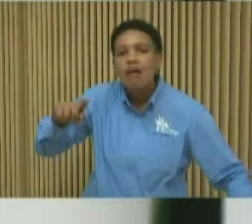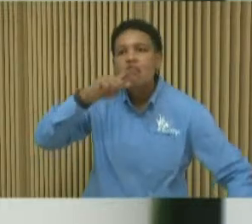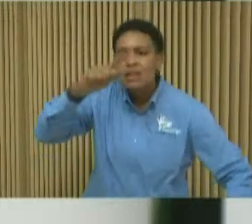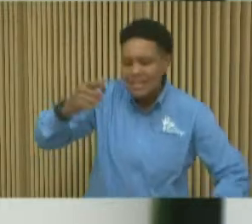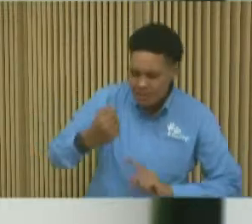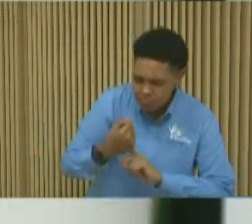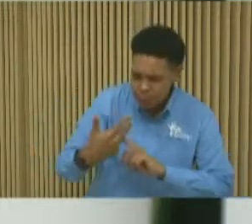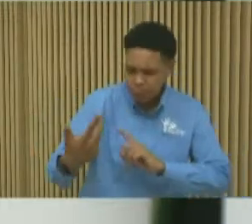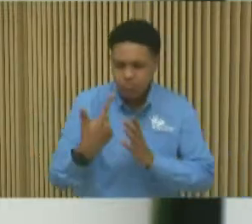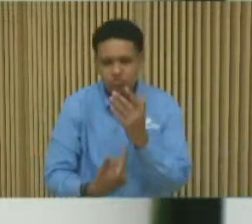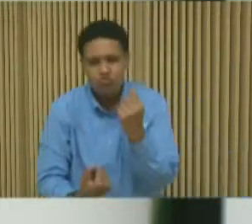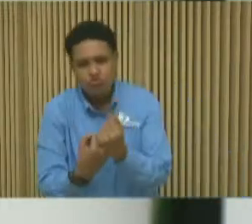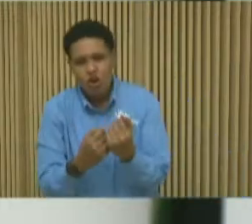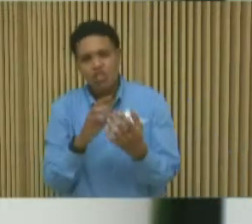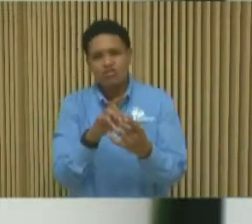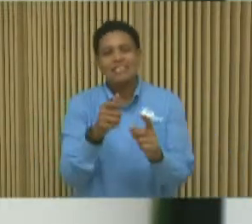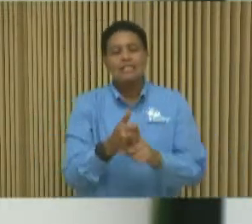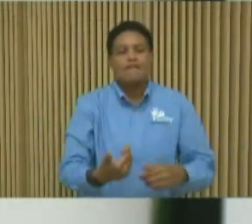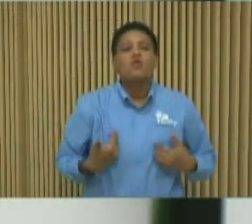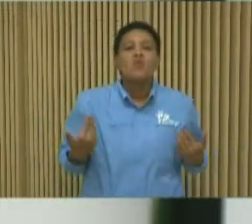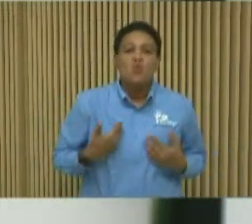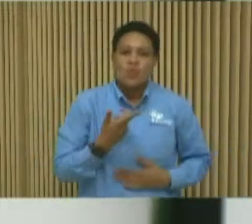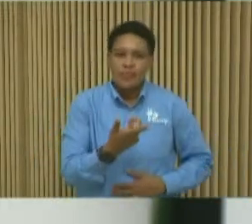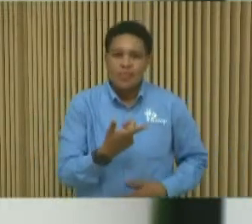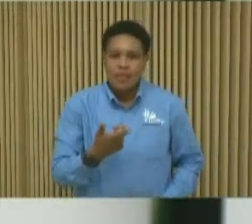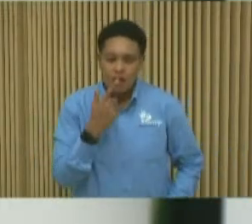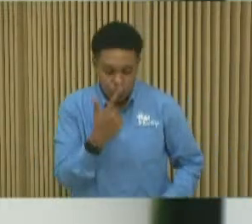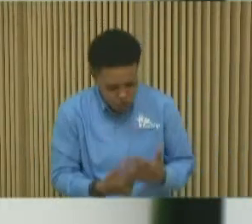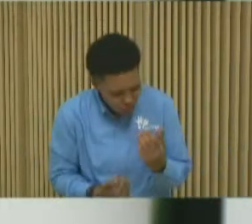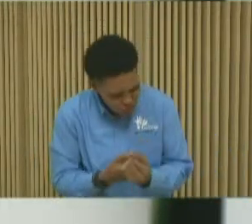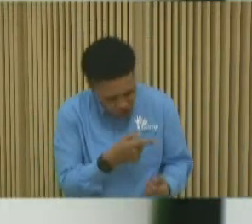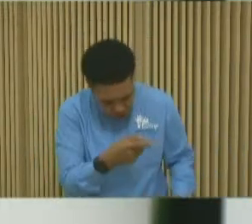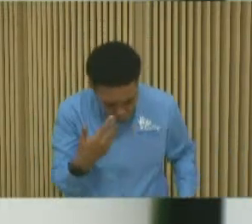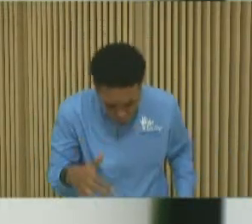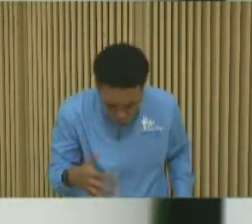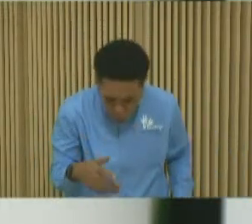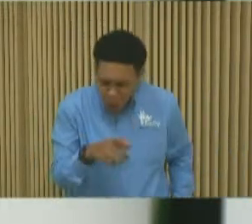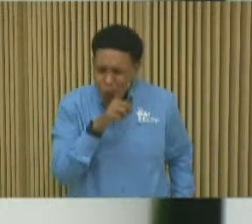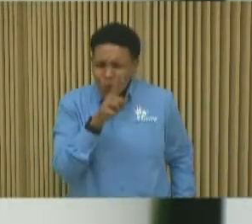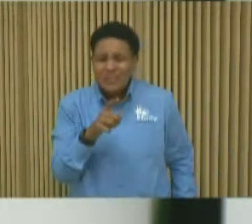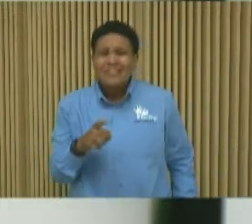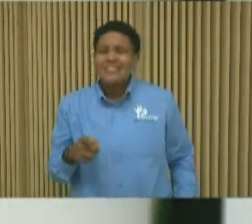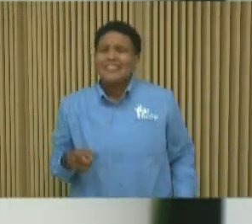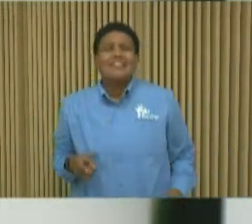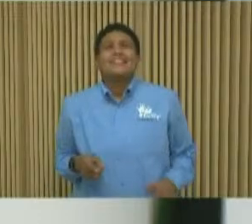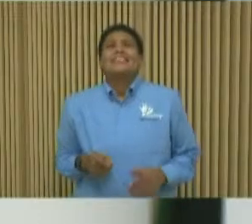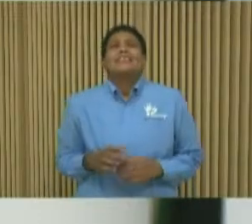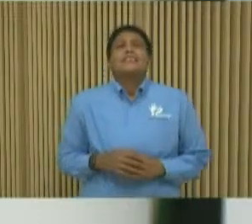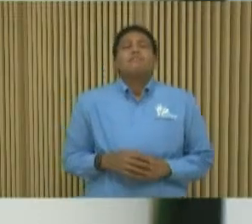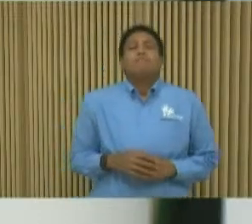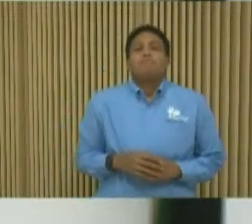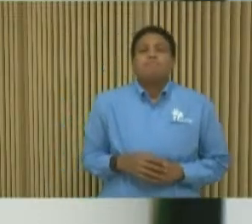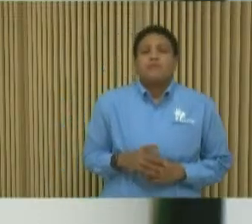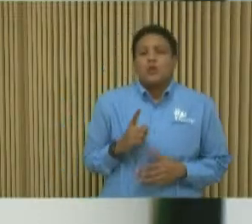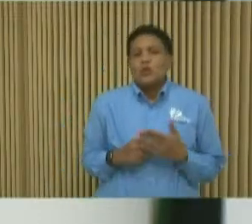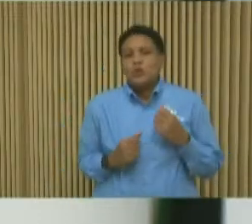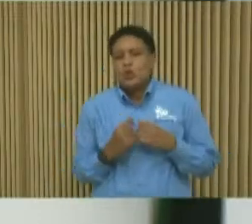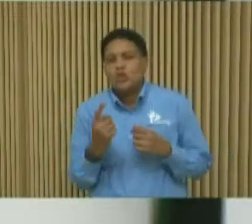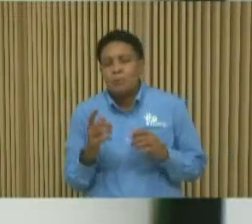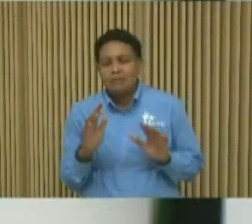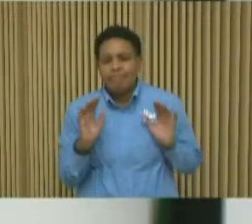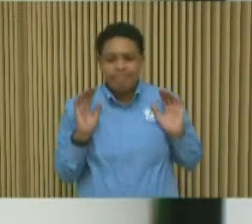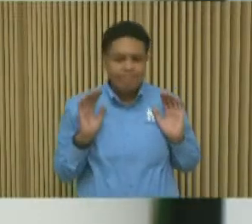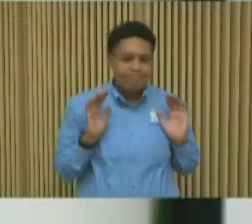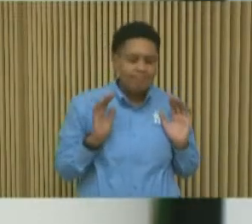building trust among the youth. And trust is such a touchy thing every now and then,